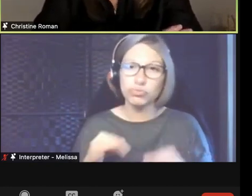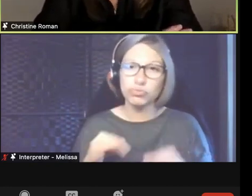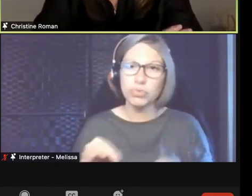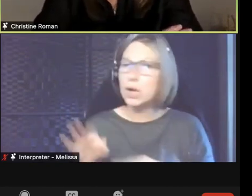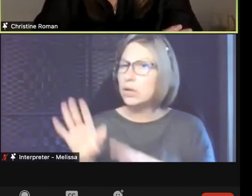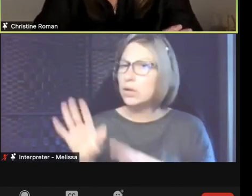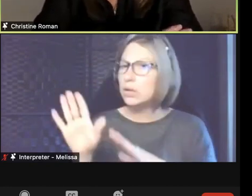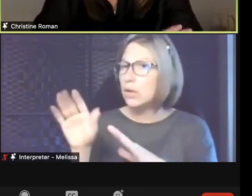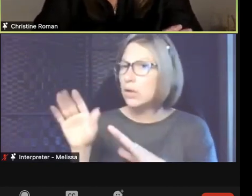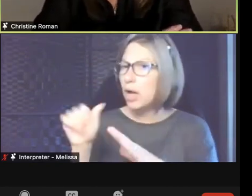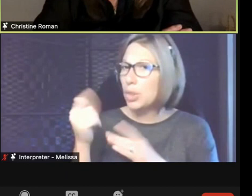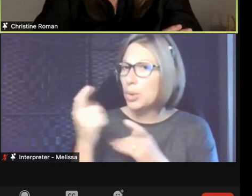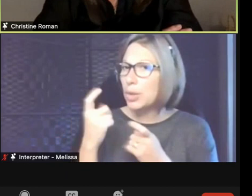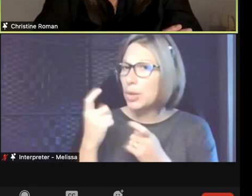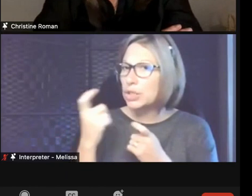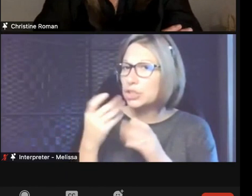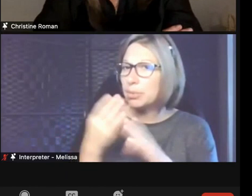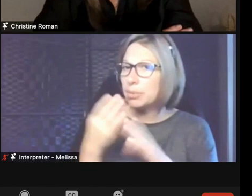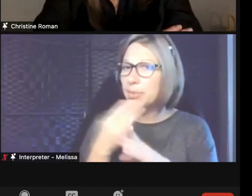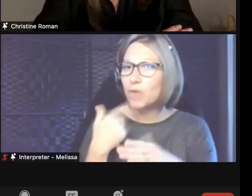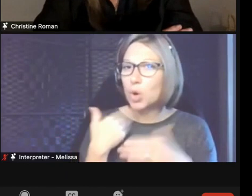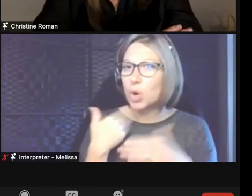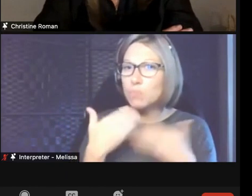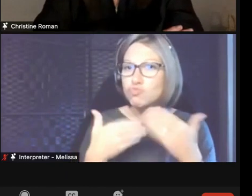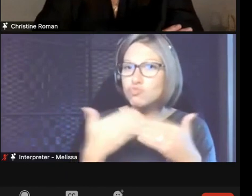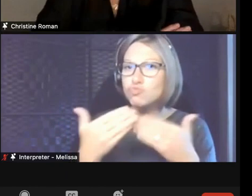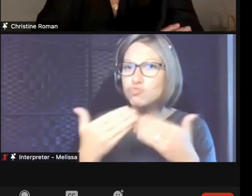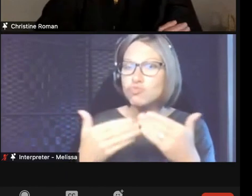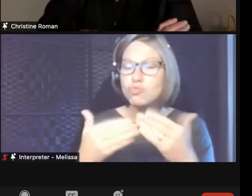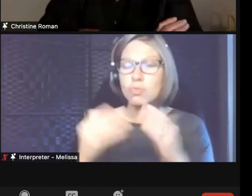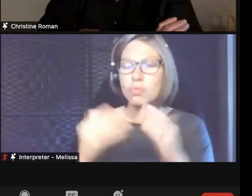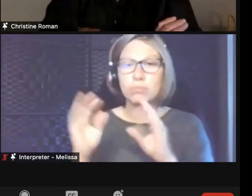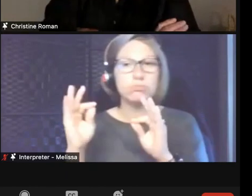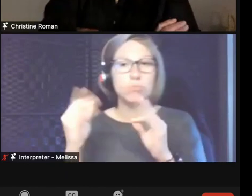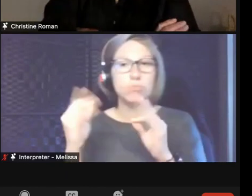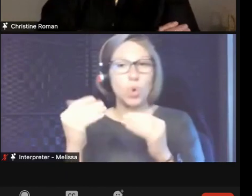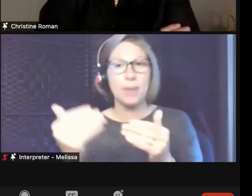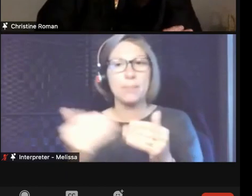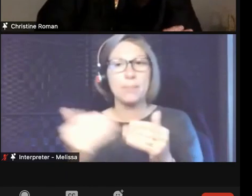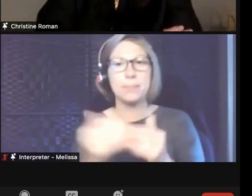sorry, I didn't mean to plow ahead. Keep going, we're good.